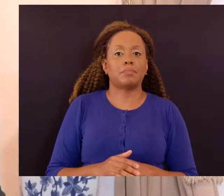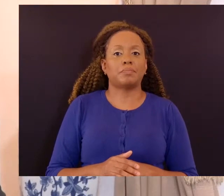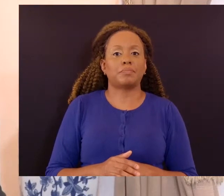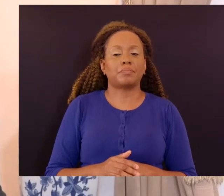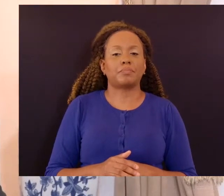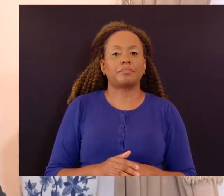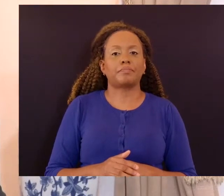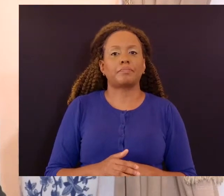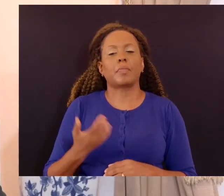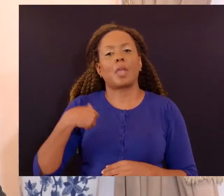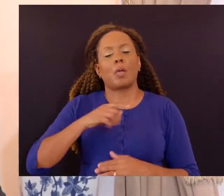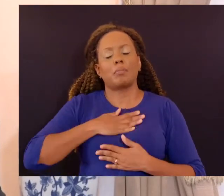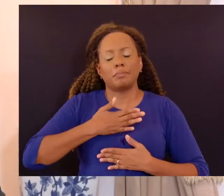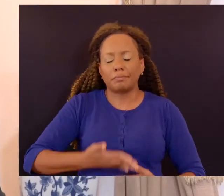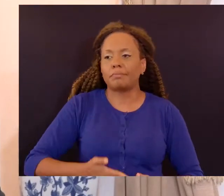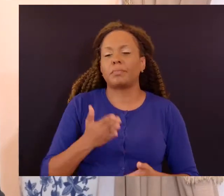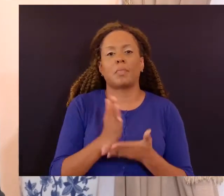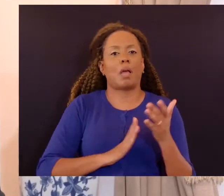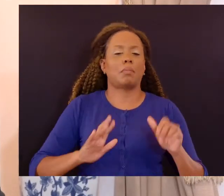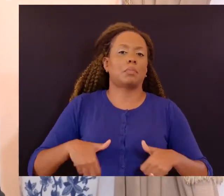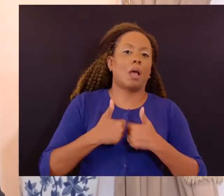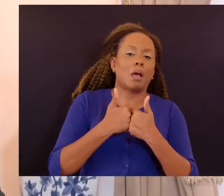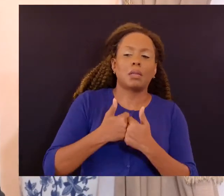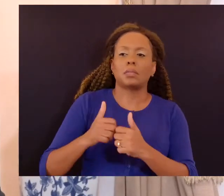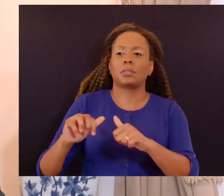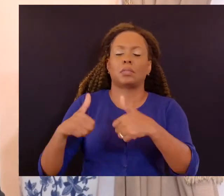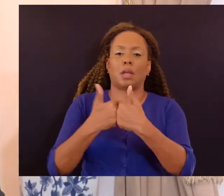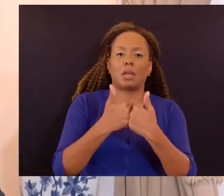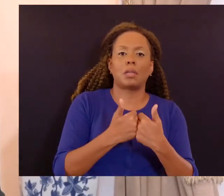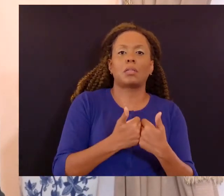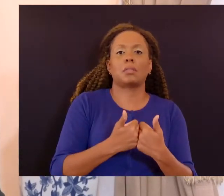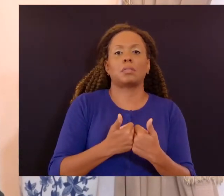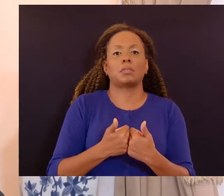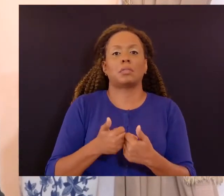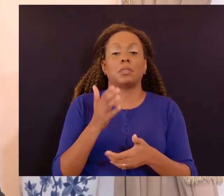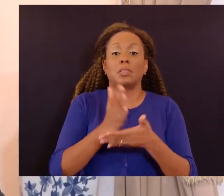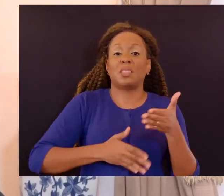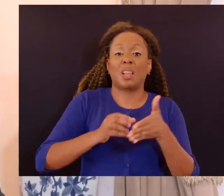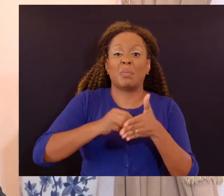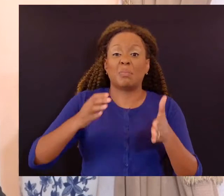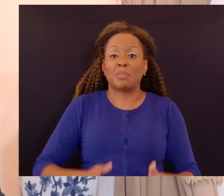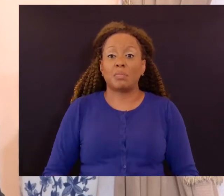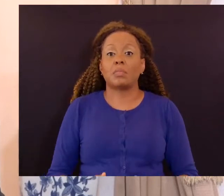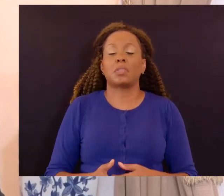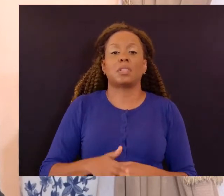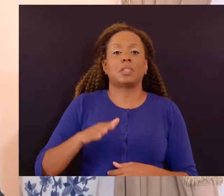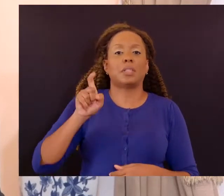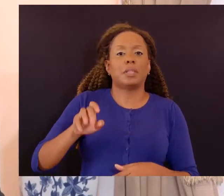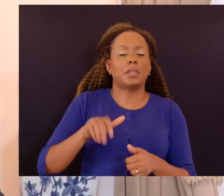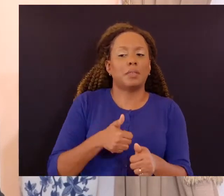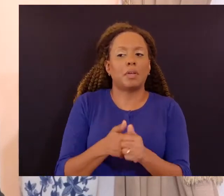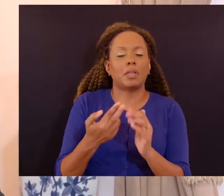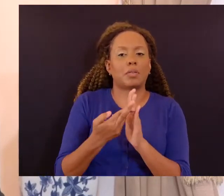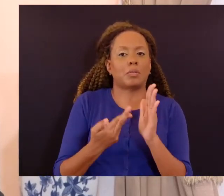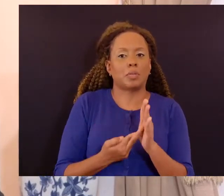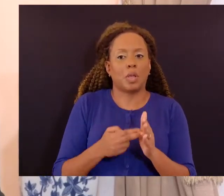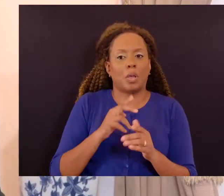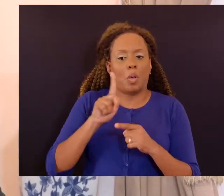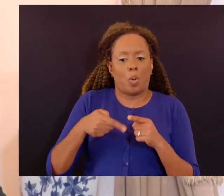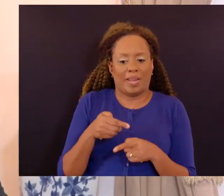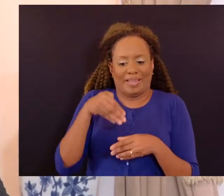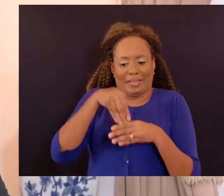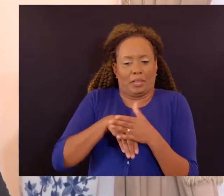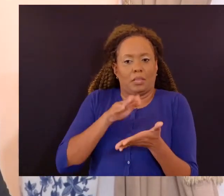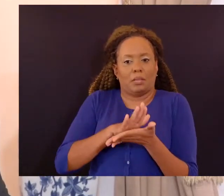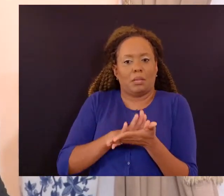Admittedly, we still have challenges getting our students to maintain the protocols, not so much in schools, but certainly on their way to